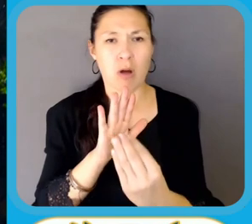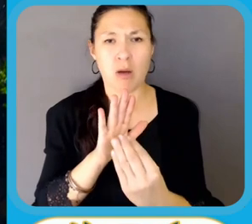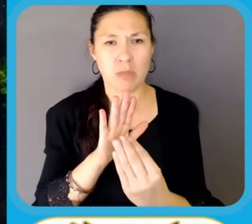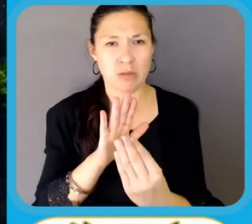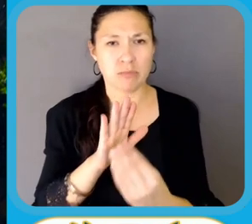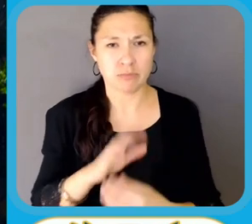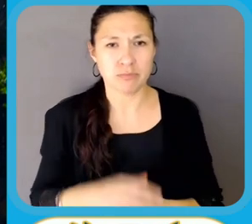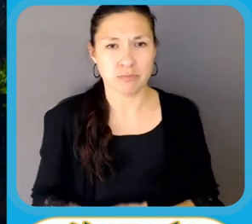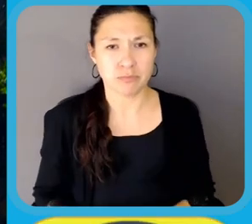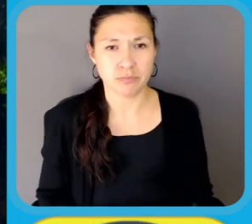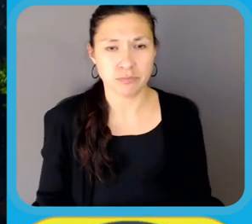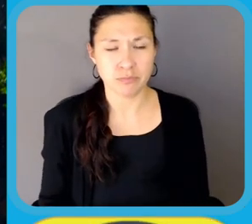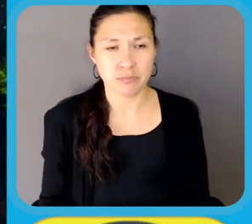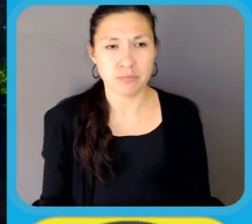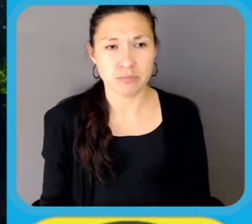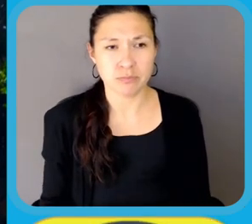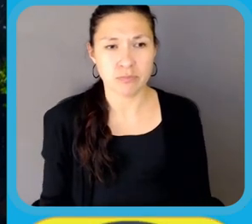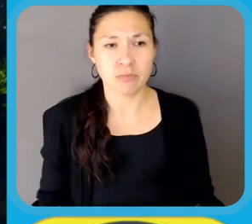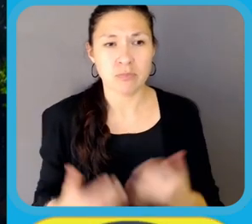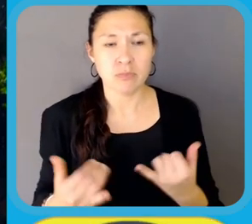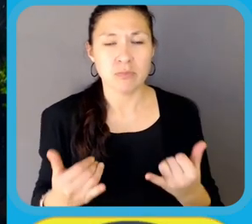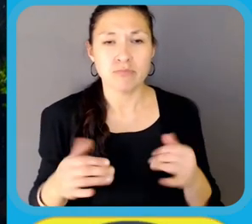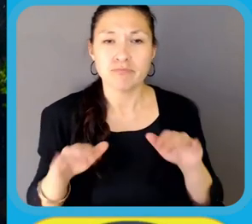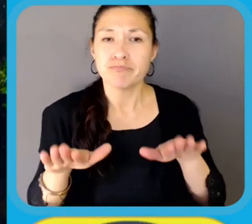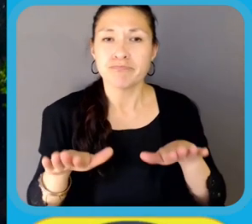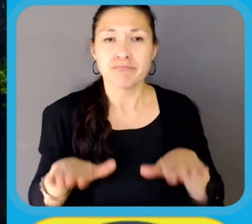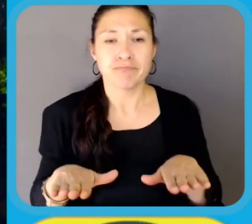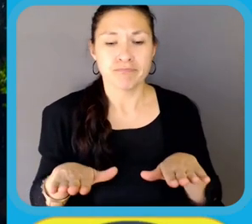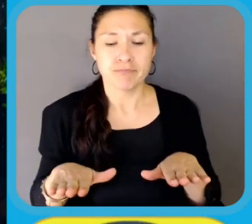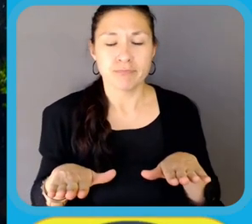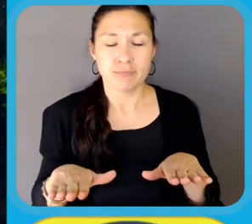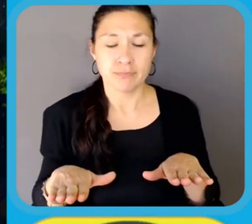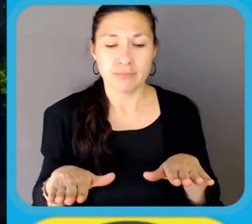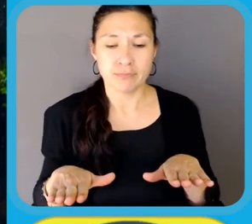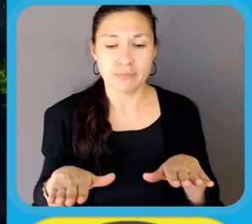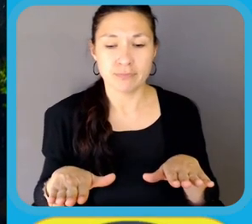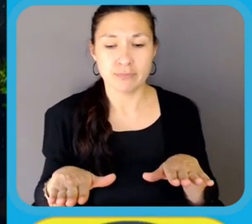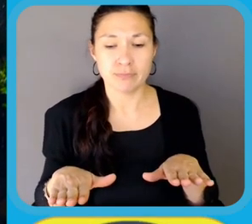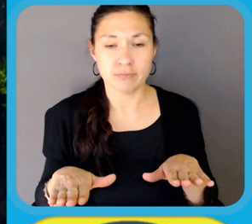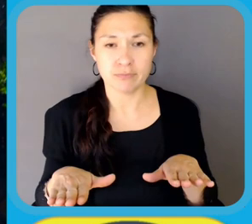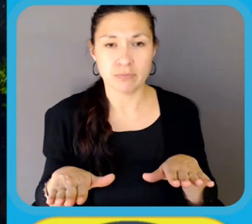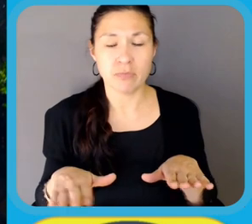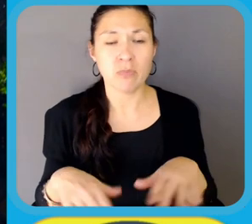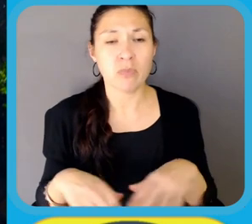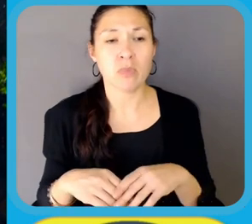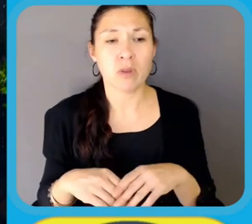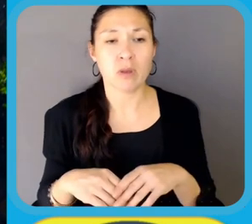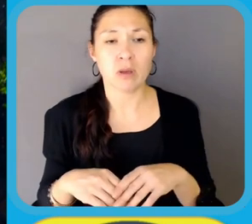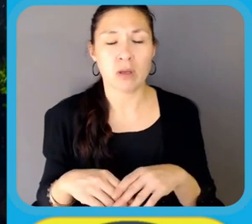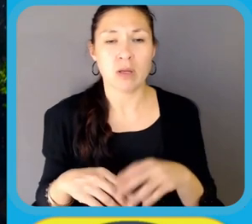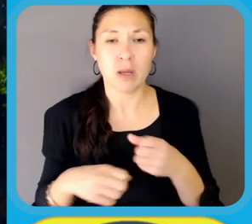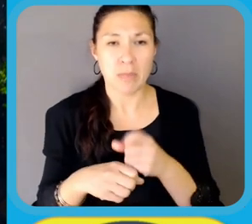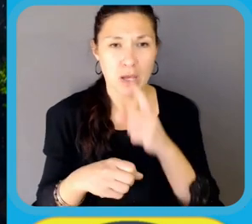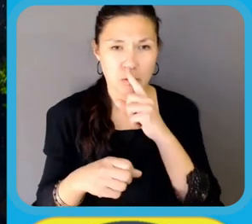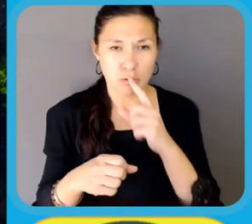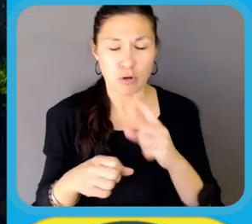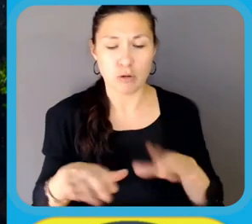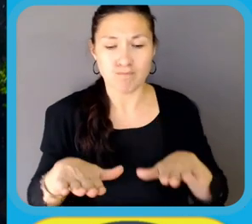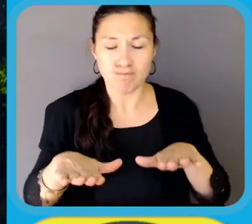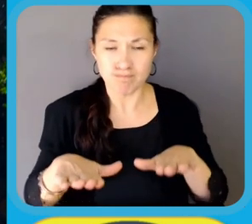And so for everyone, let's separate the feet hip distance apart and root the feet down into the floor.